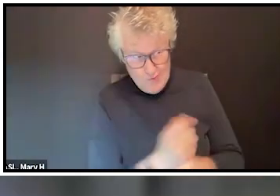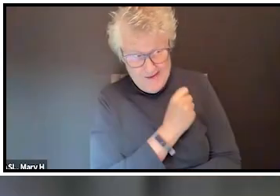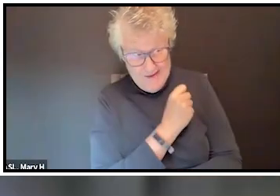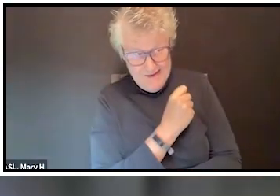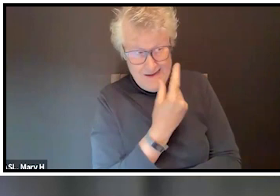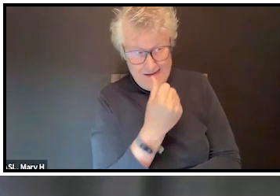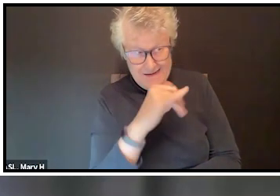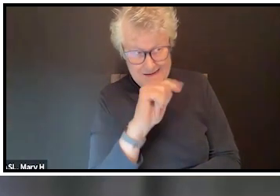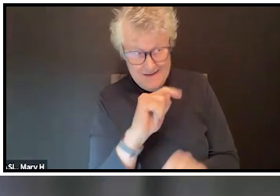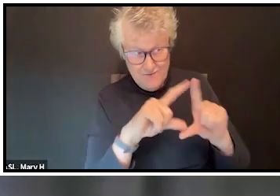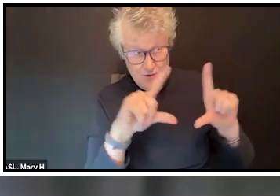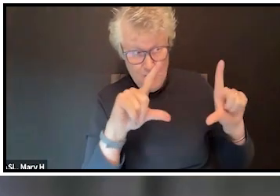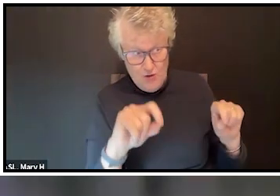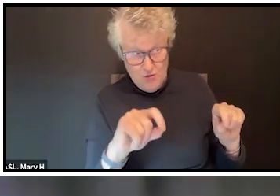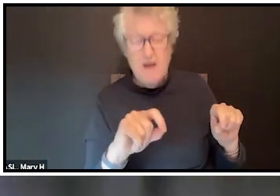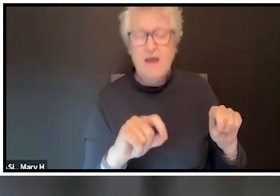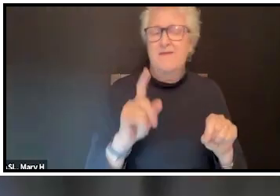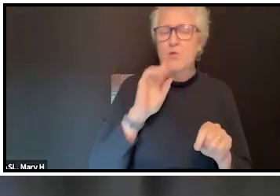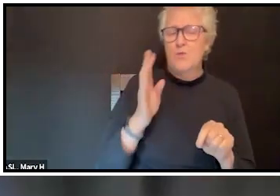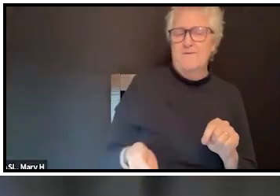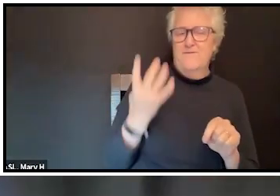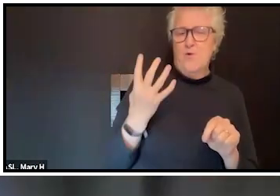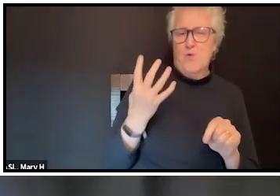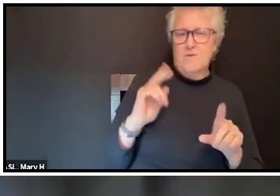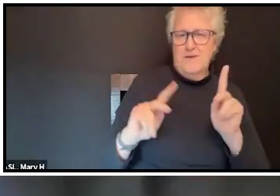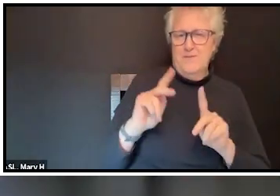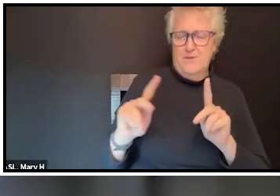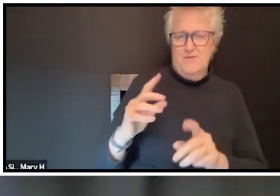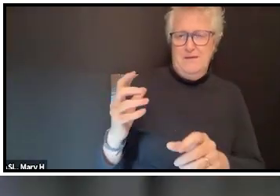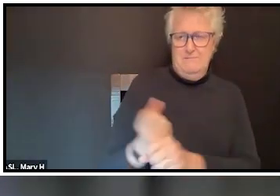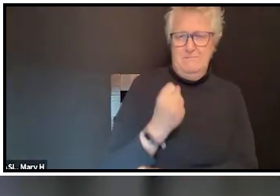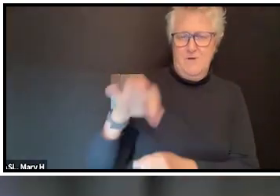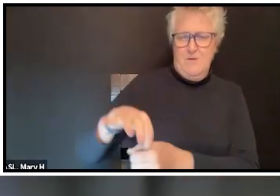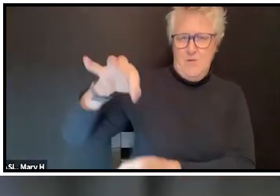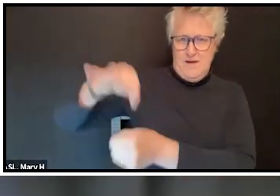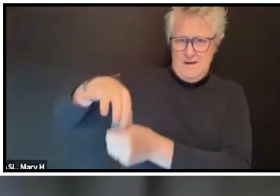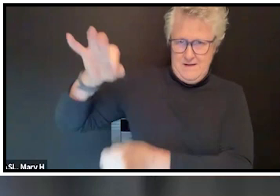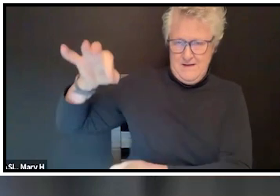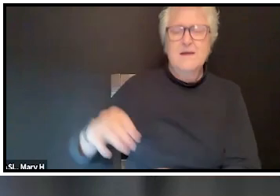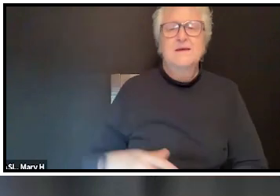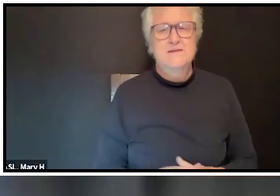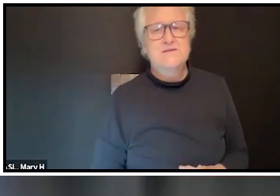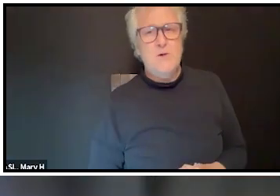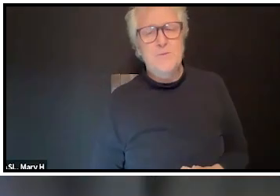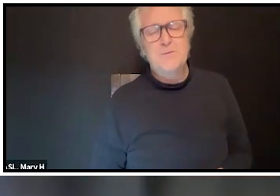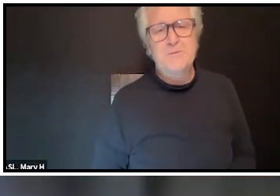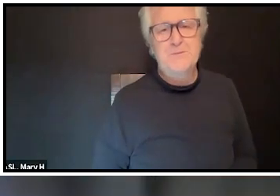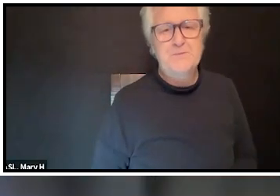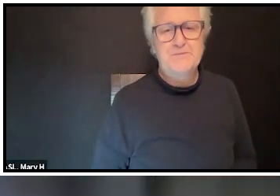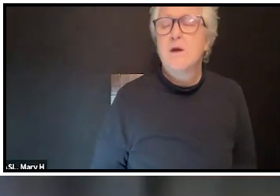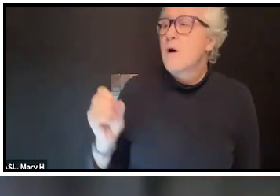who, who put in that technology, who complete that technology survey. Oh yeah,